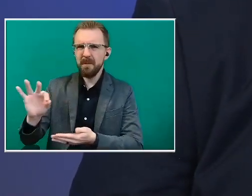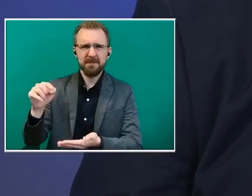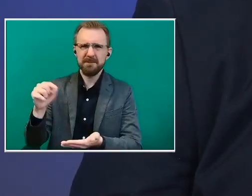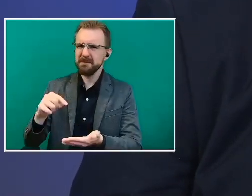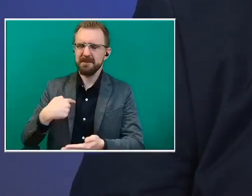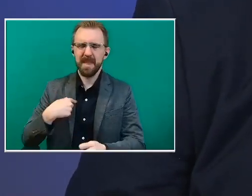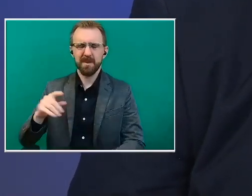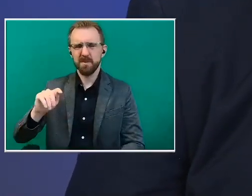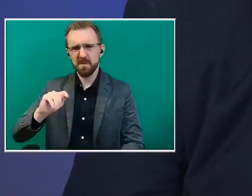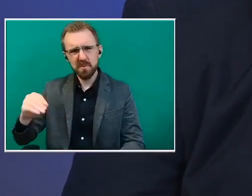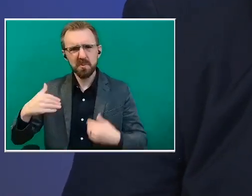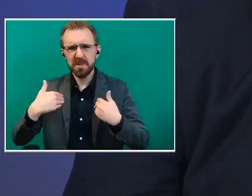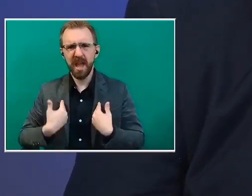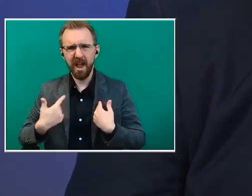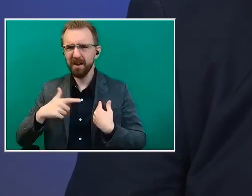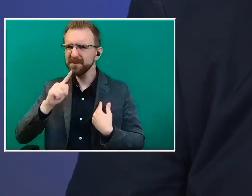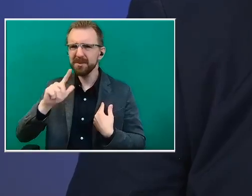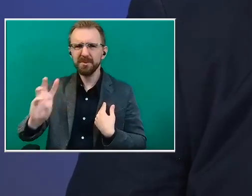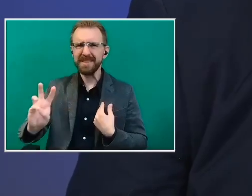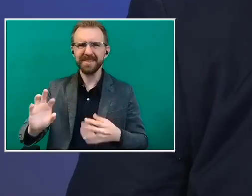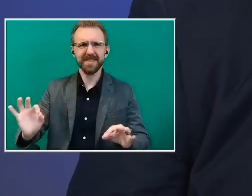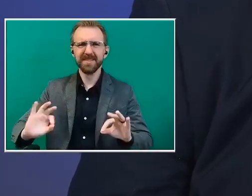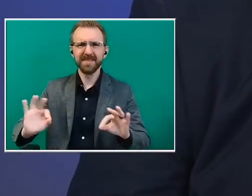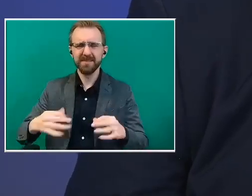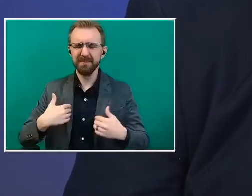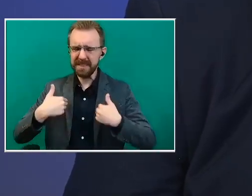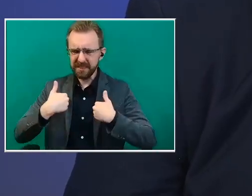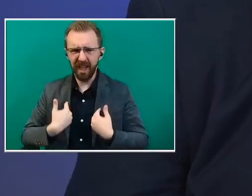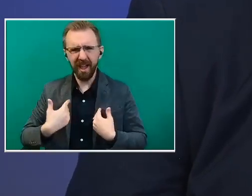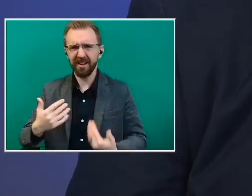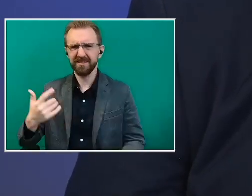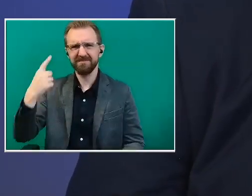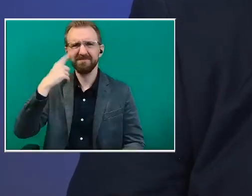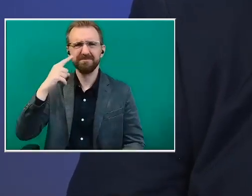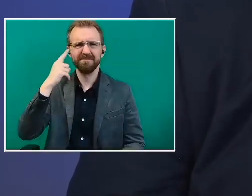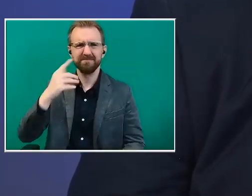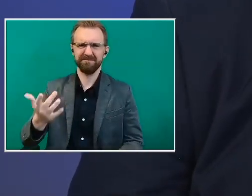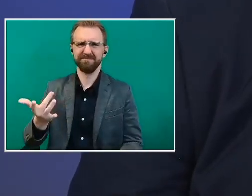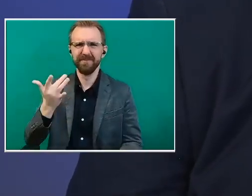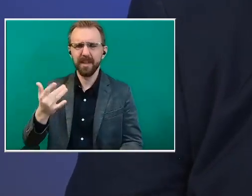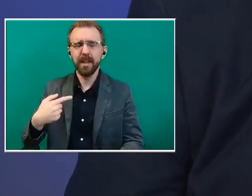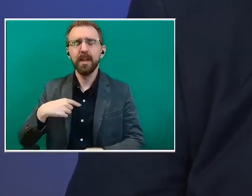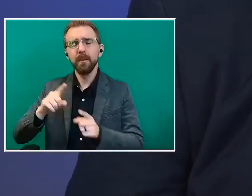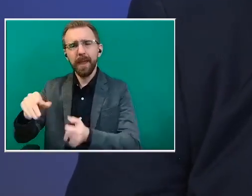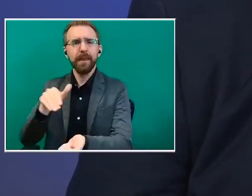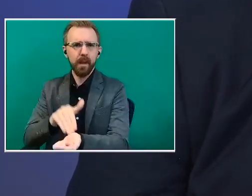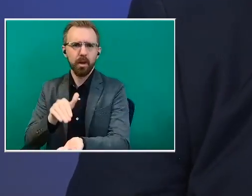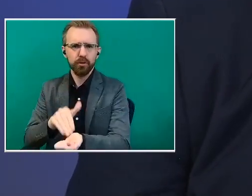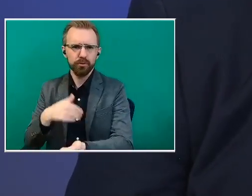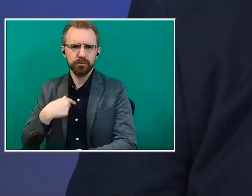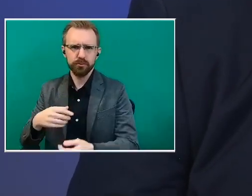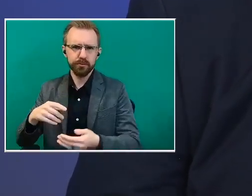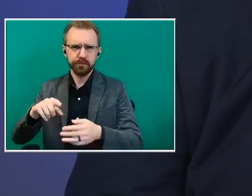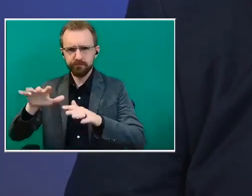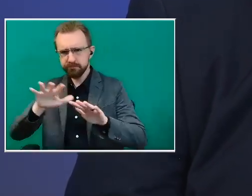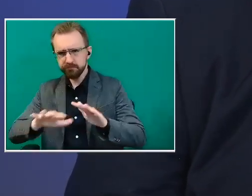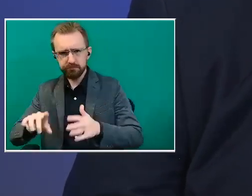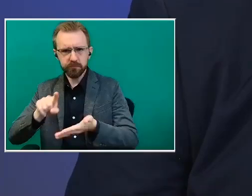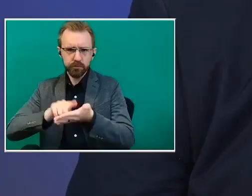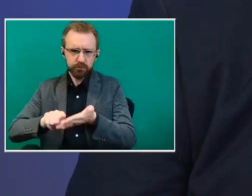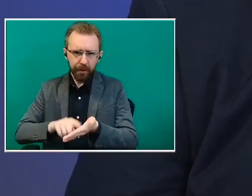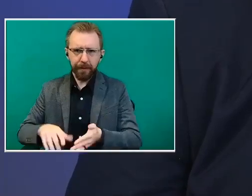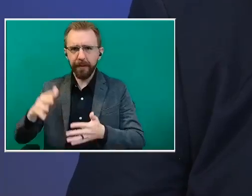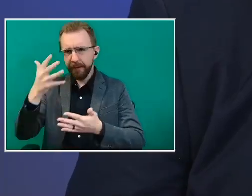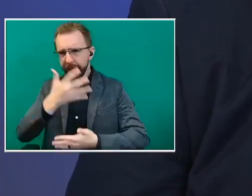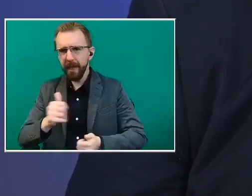being 26. And so I went to my primary care physician, and we did all of the checks that you would normally do. So we did a general